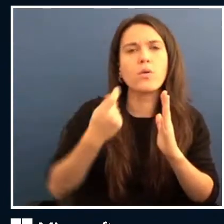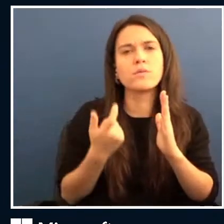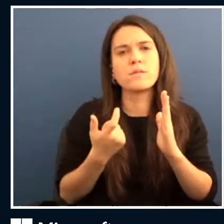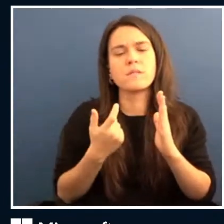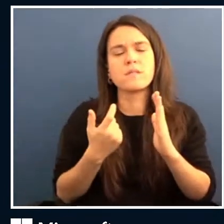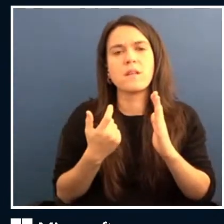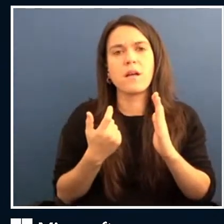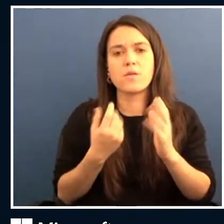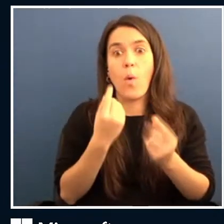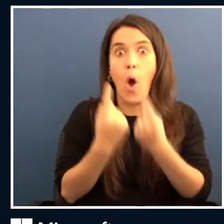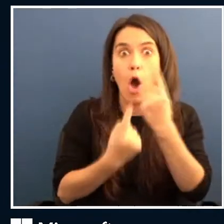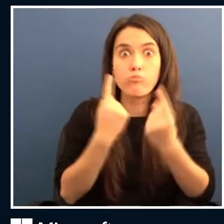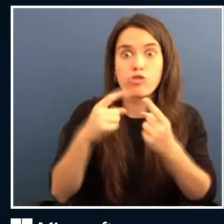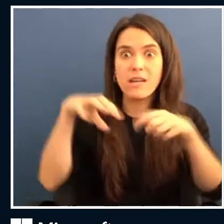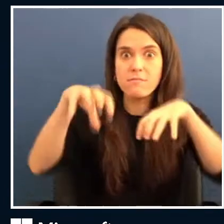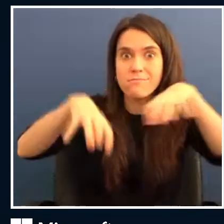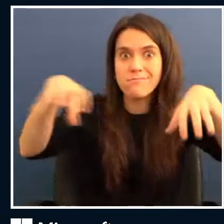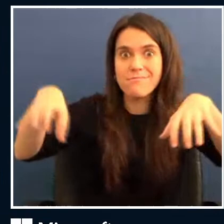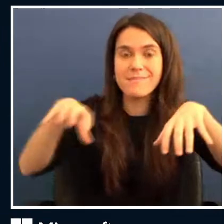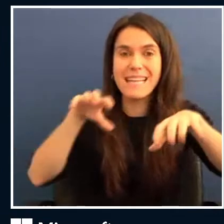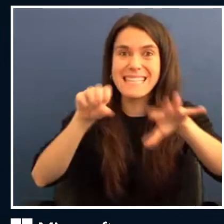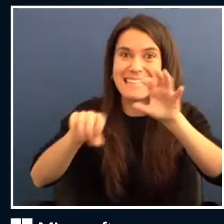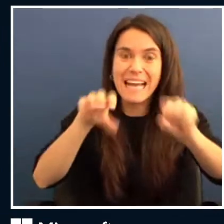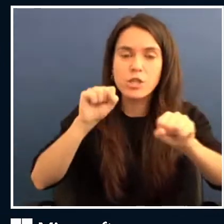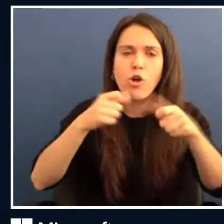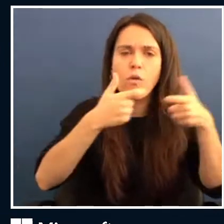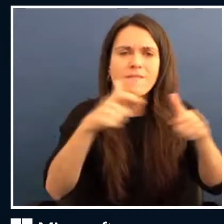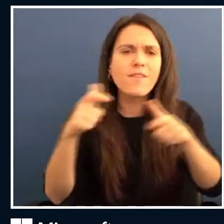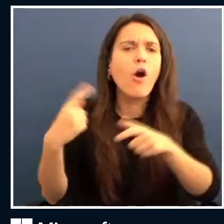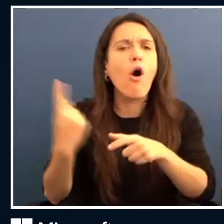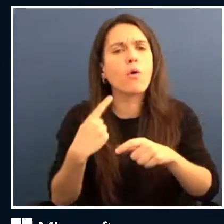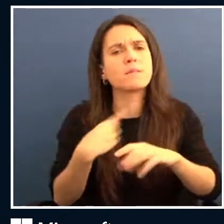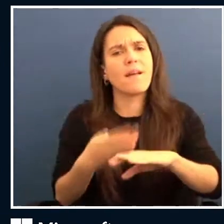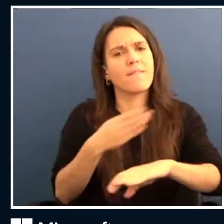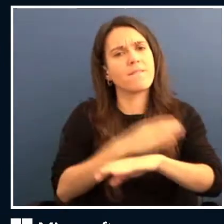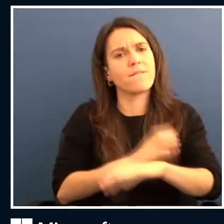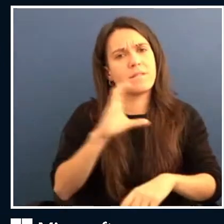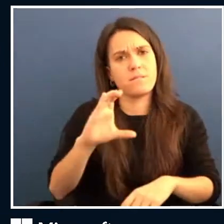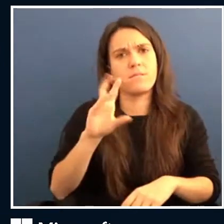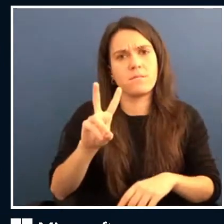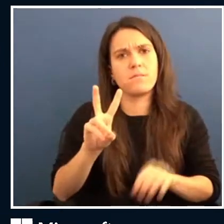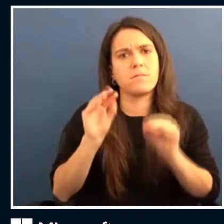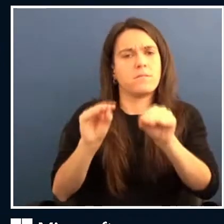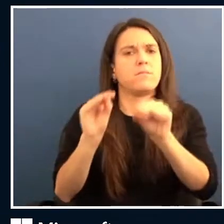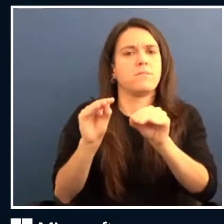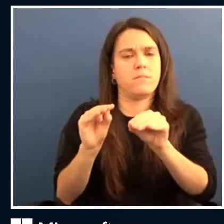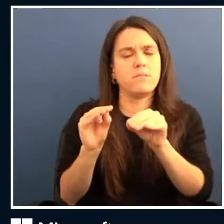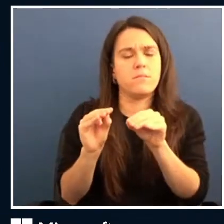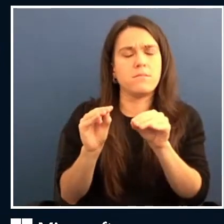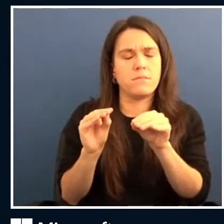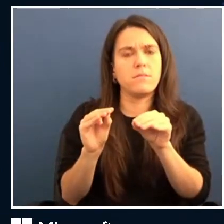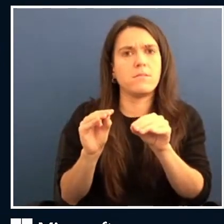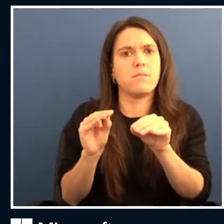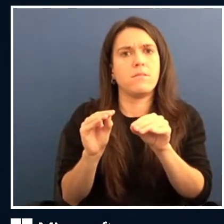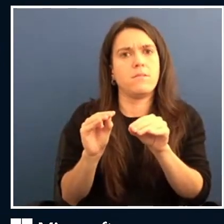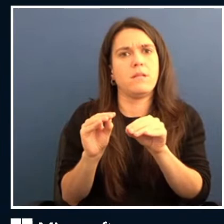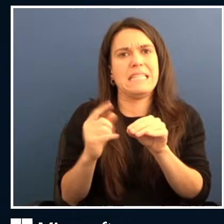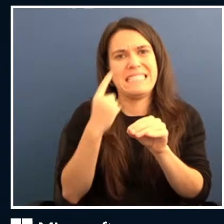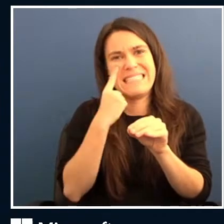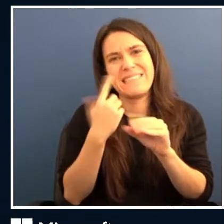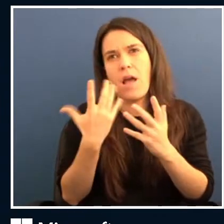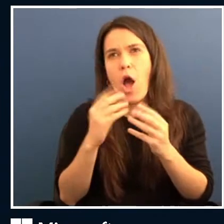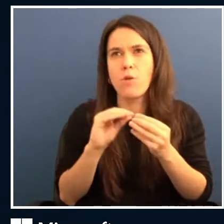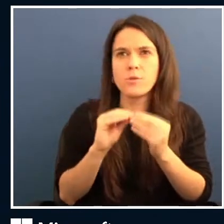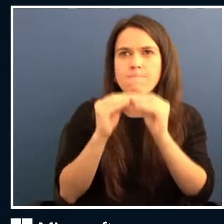always started with custom vision. Like we trained our first model with custom vision. We saw like how much accuracy we can